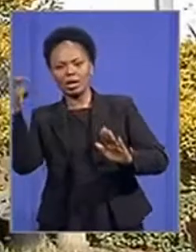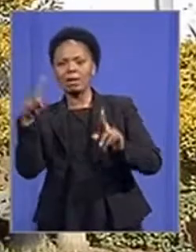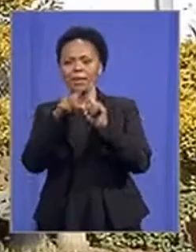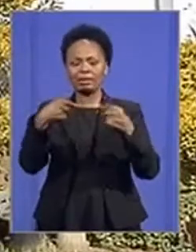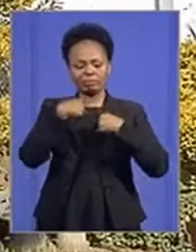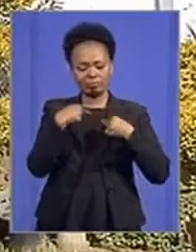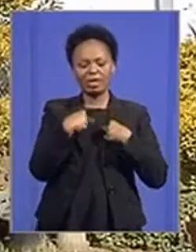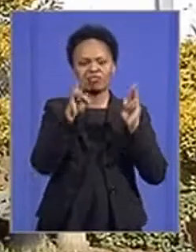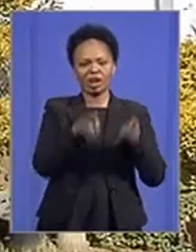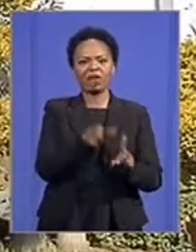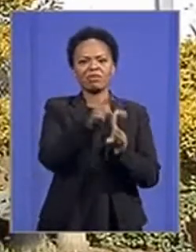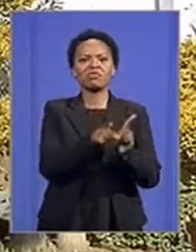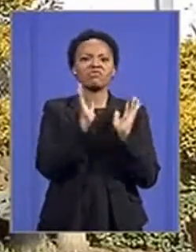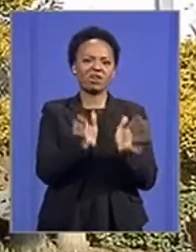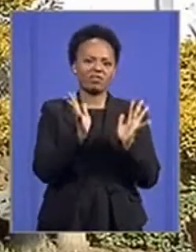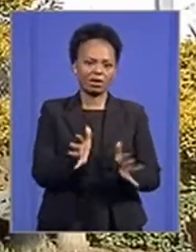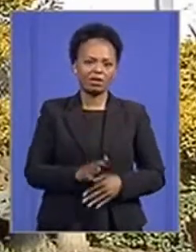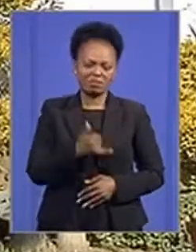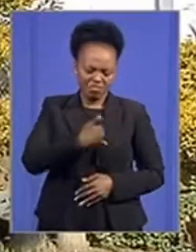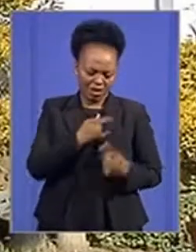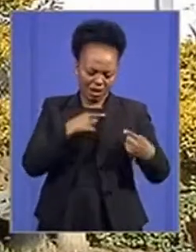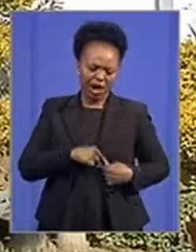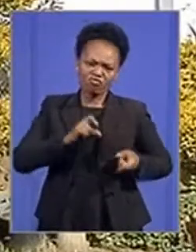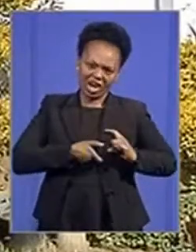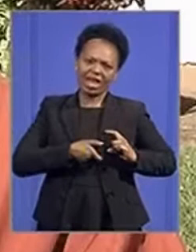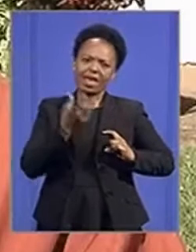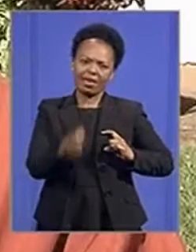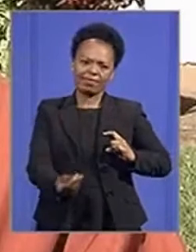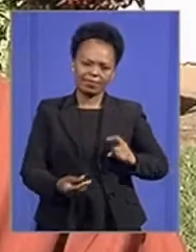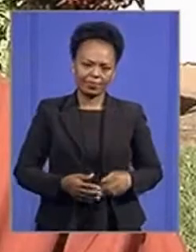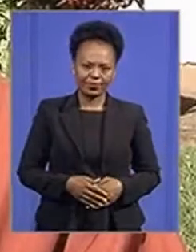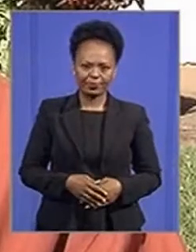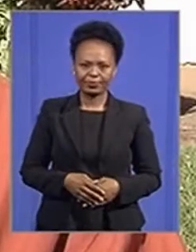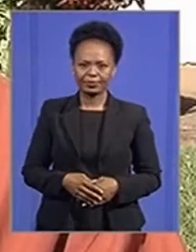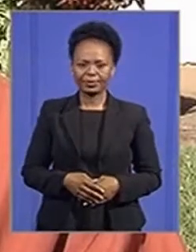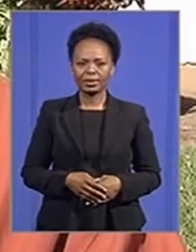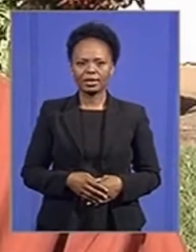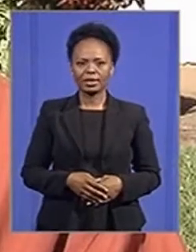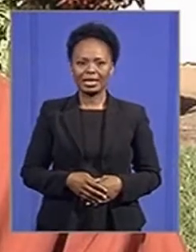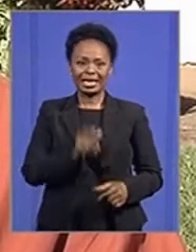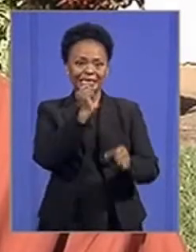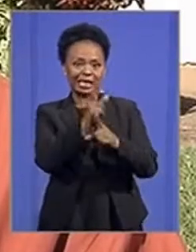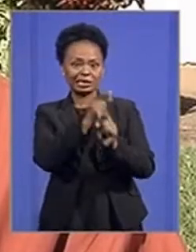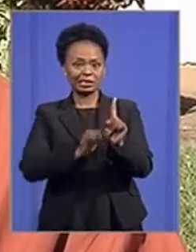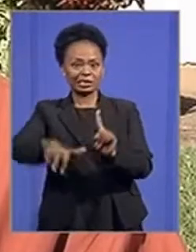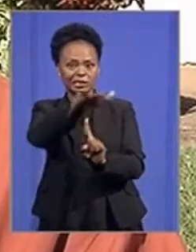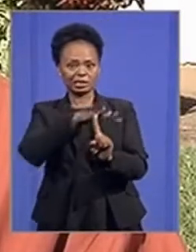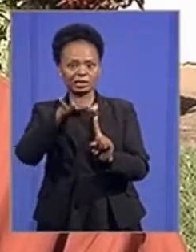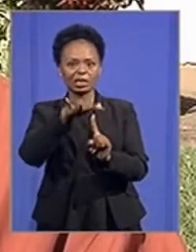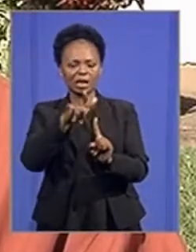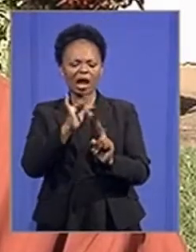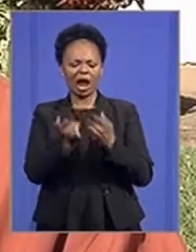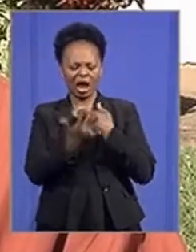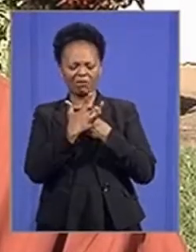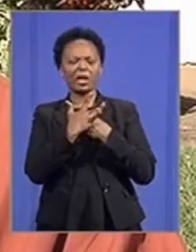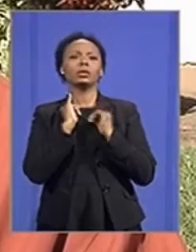re latlhegetswe, dipelo tsa rona di hutsafetse le bjanong. Mo di-taxing bo ramile thata